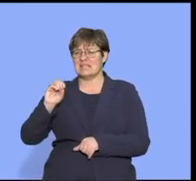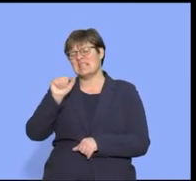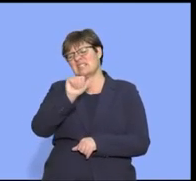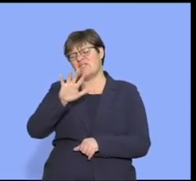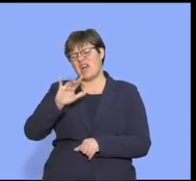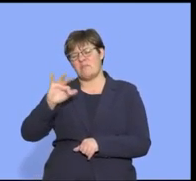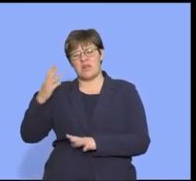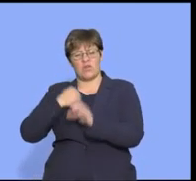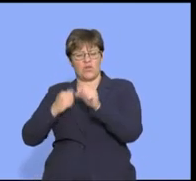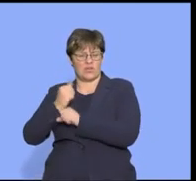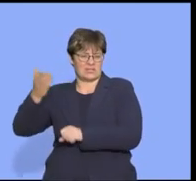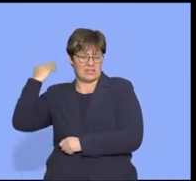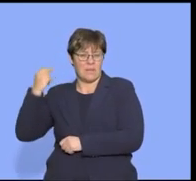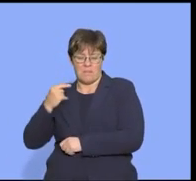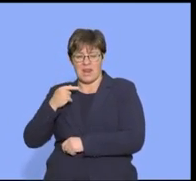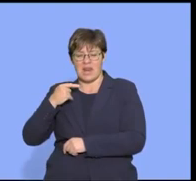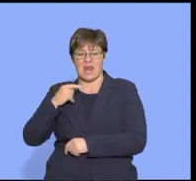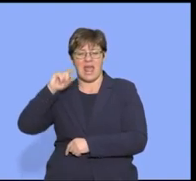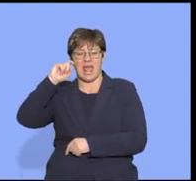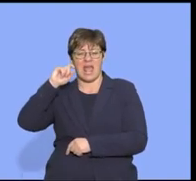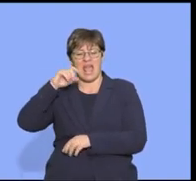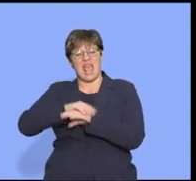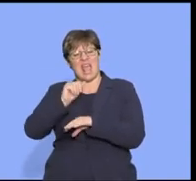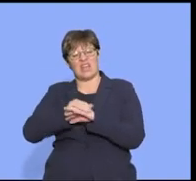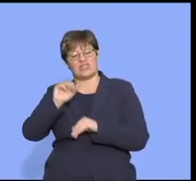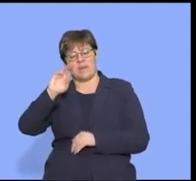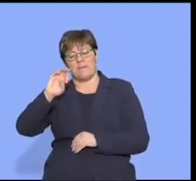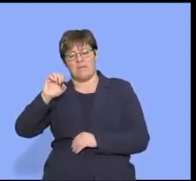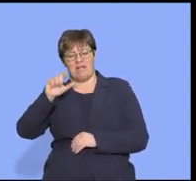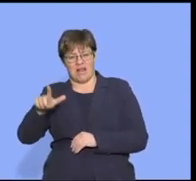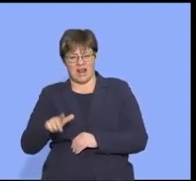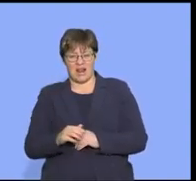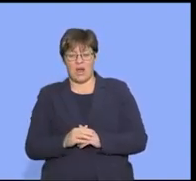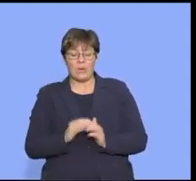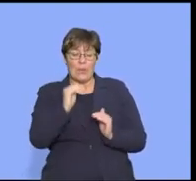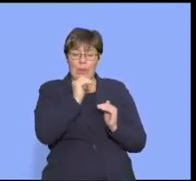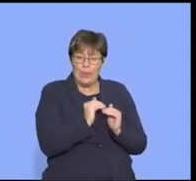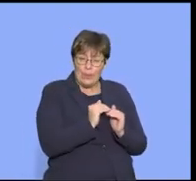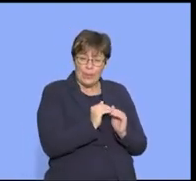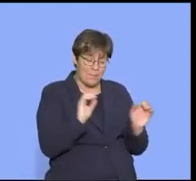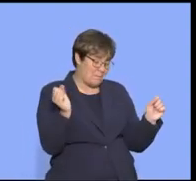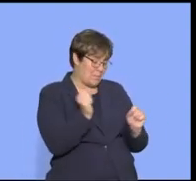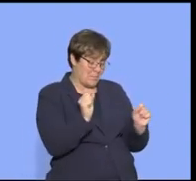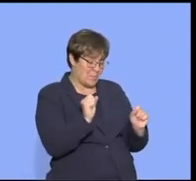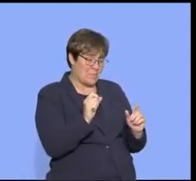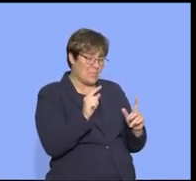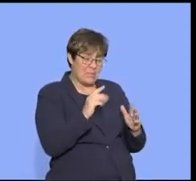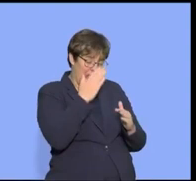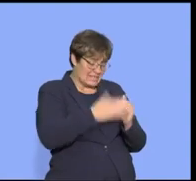the Age of Mammals. Only small animals survived the mass